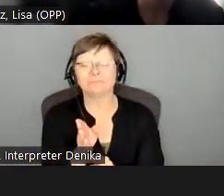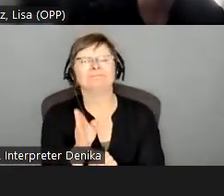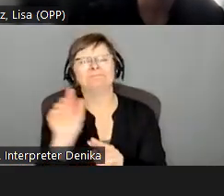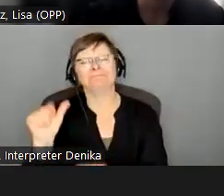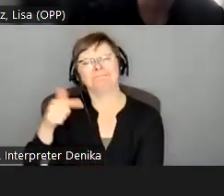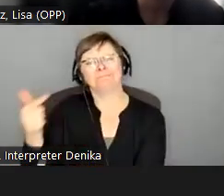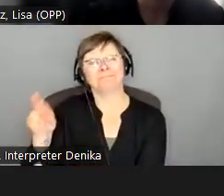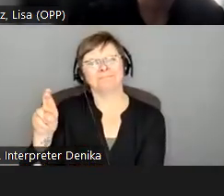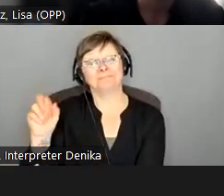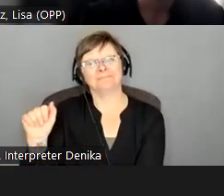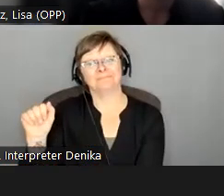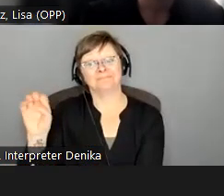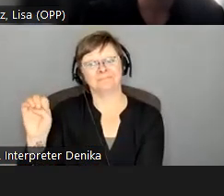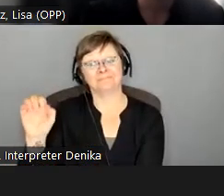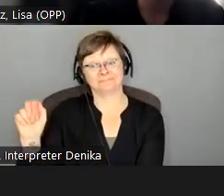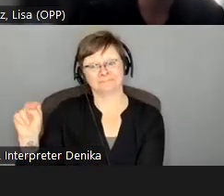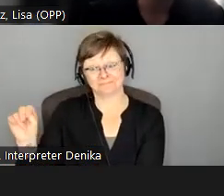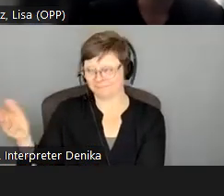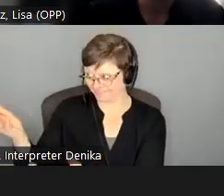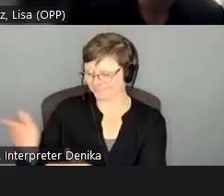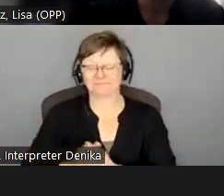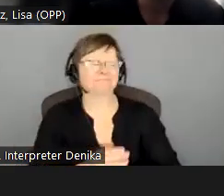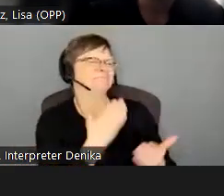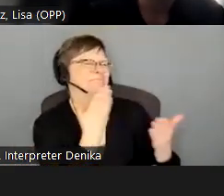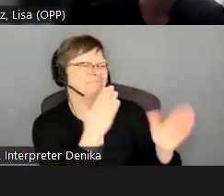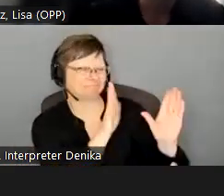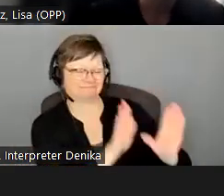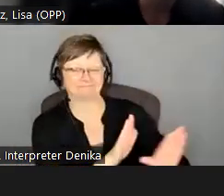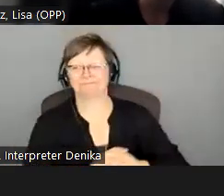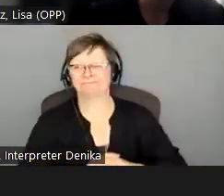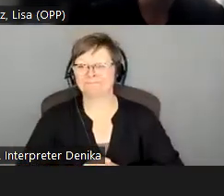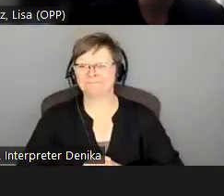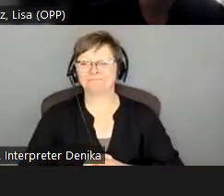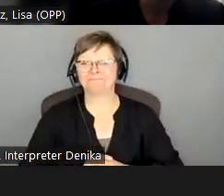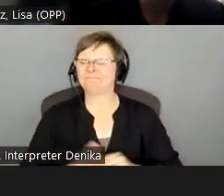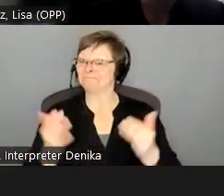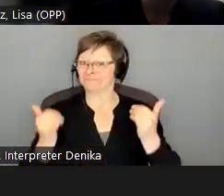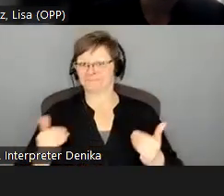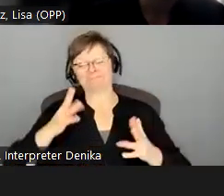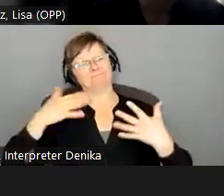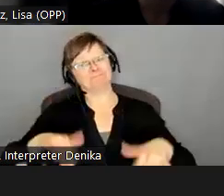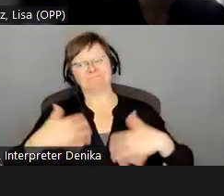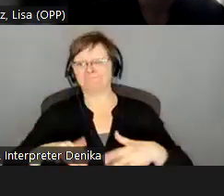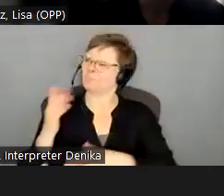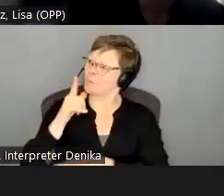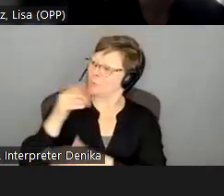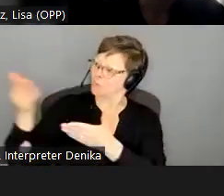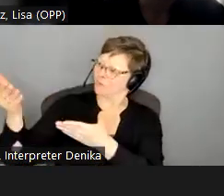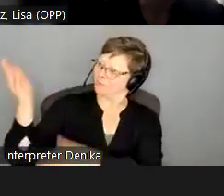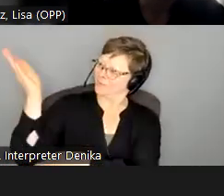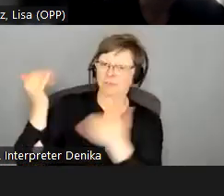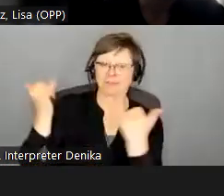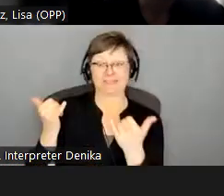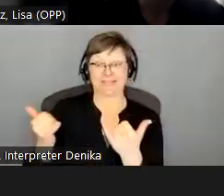to you. Great, thank you. So just to, gives me great honor to introduce our speakers today. We